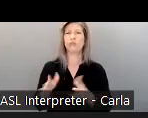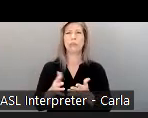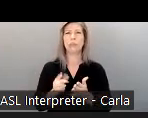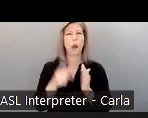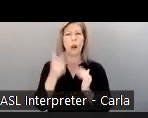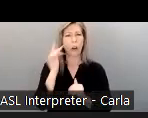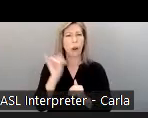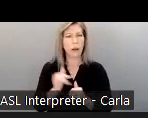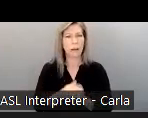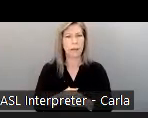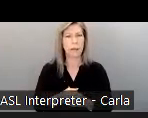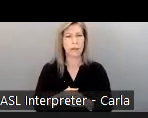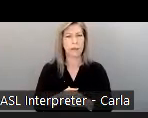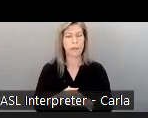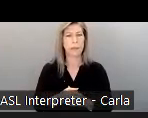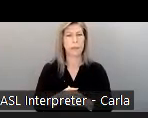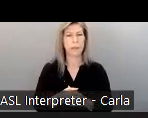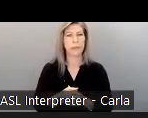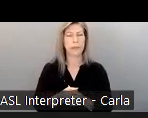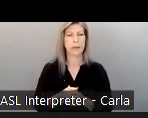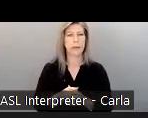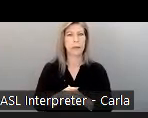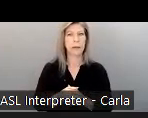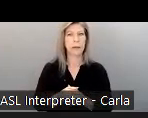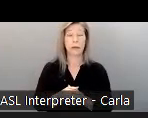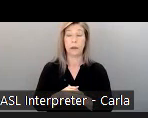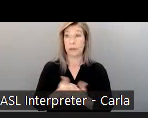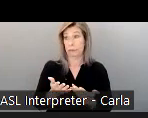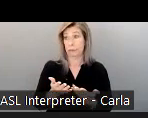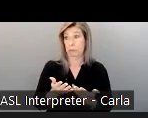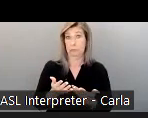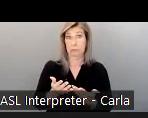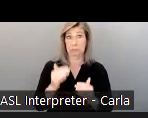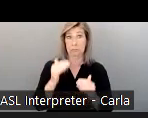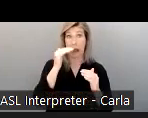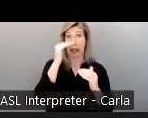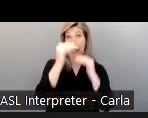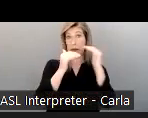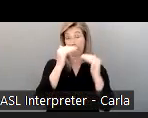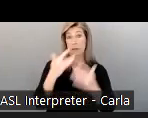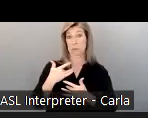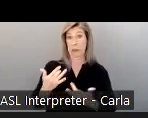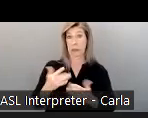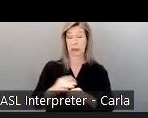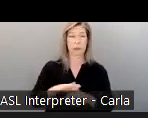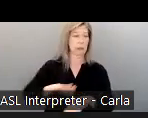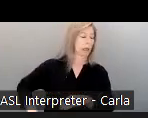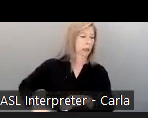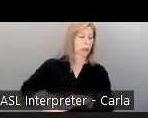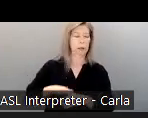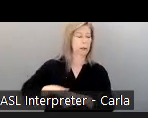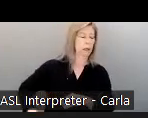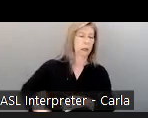How often as adults do we override our body sensations, even things